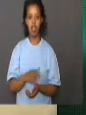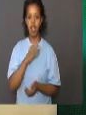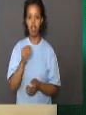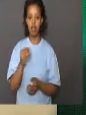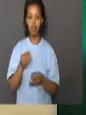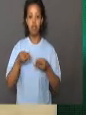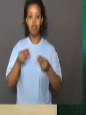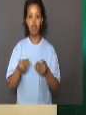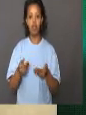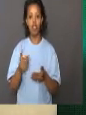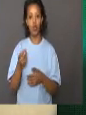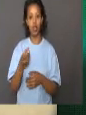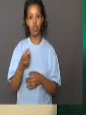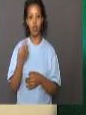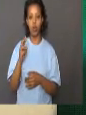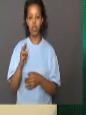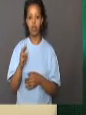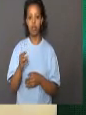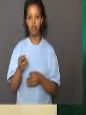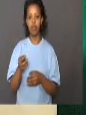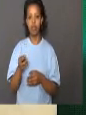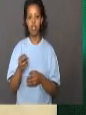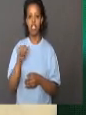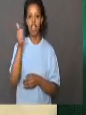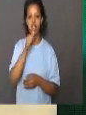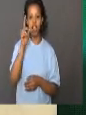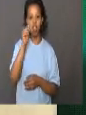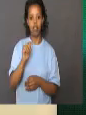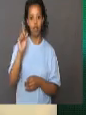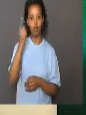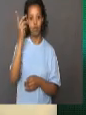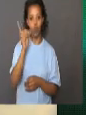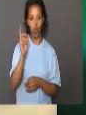dilute solution of ethanoic acid in water.